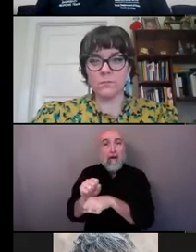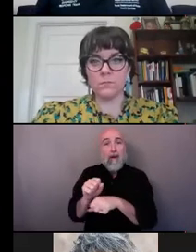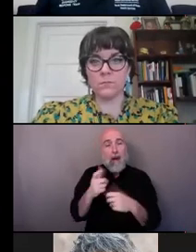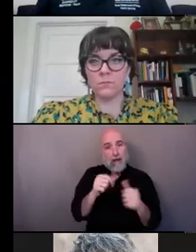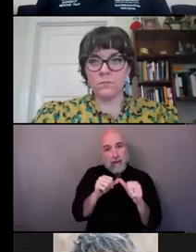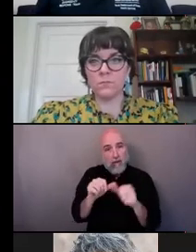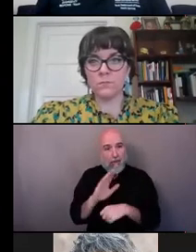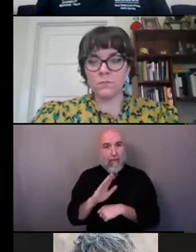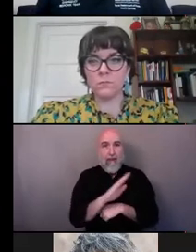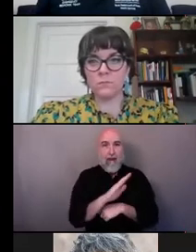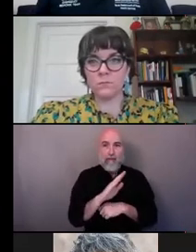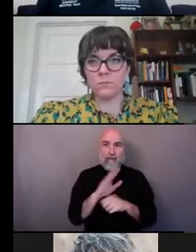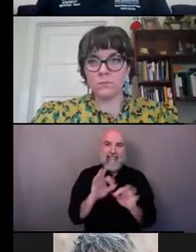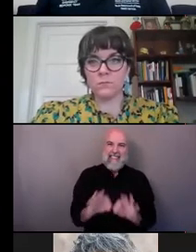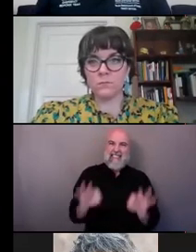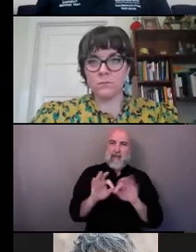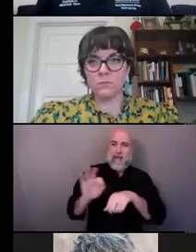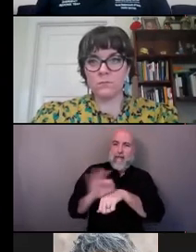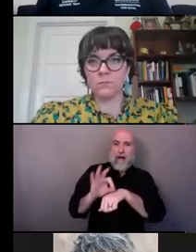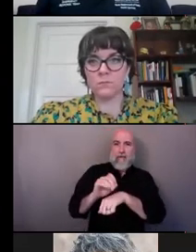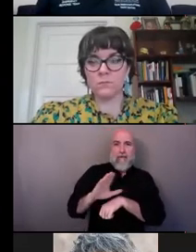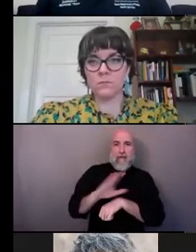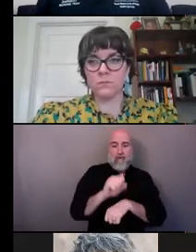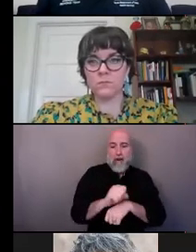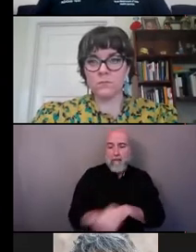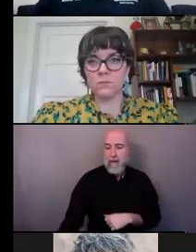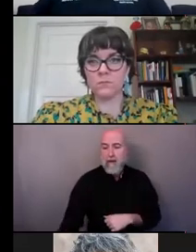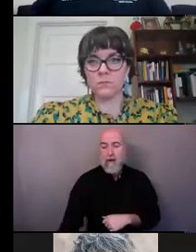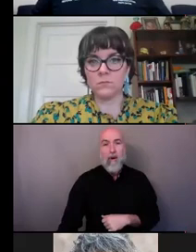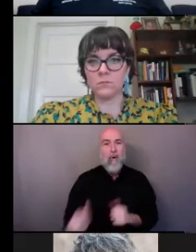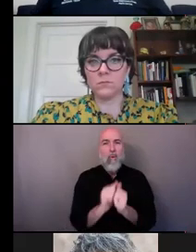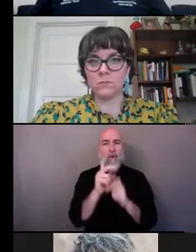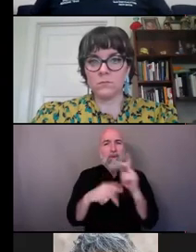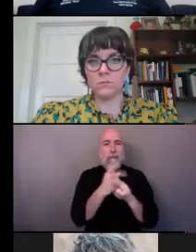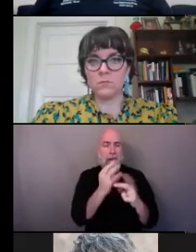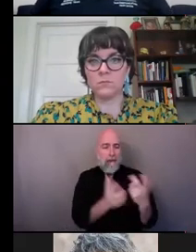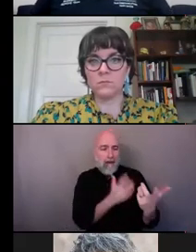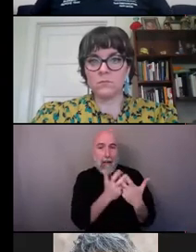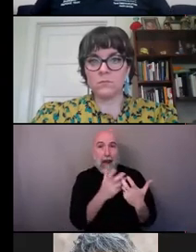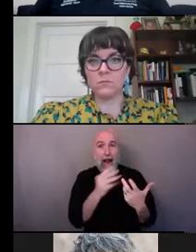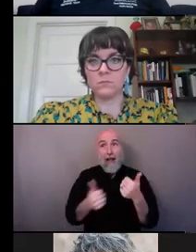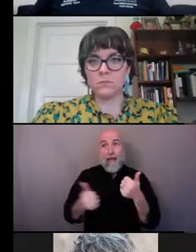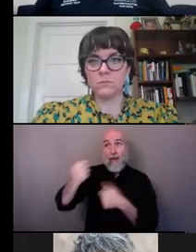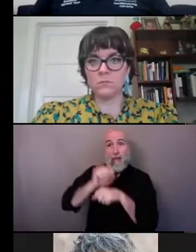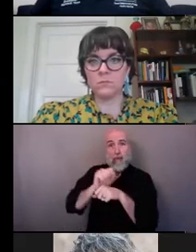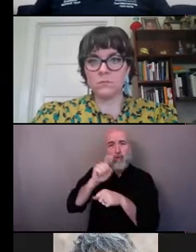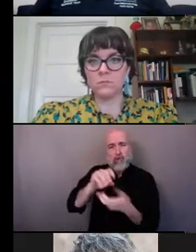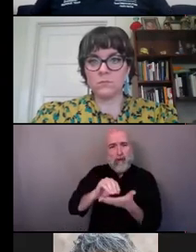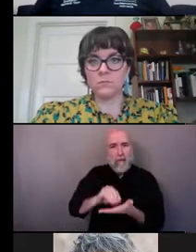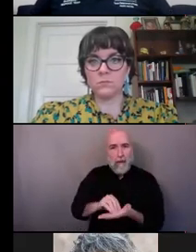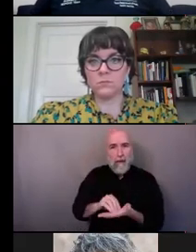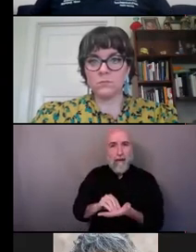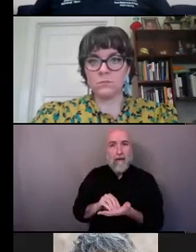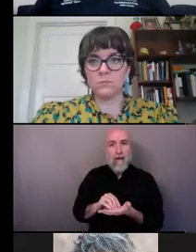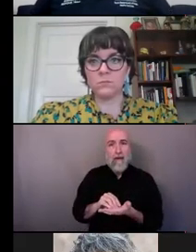doing the essential functions of their job with some kind of an accommodation, and the employer should document